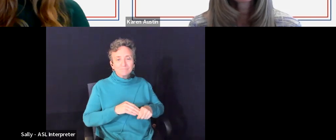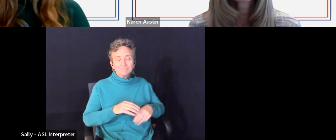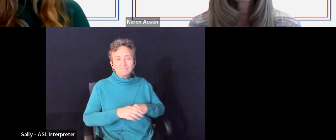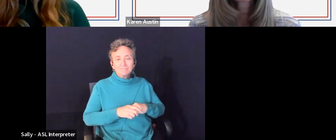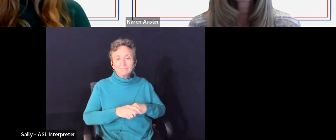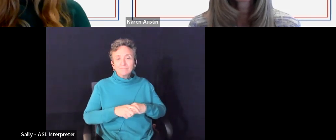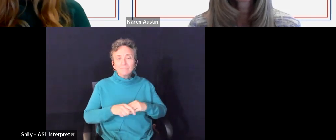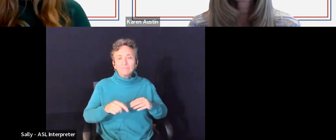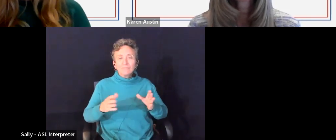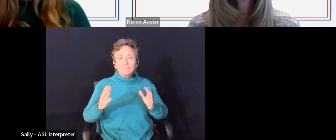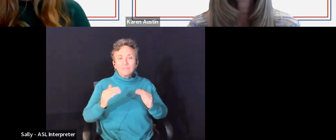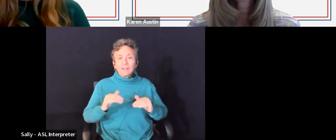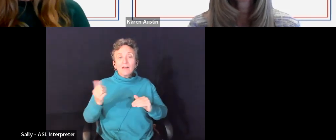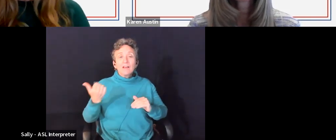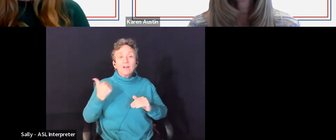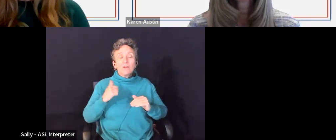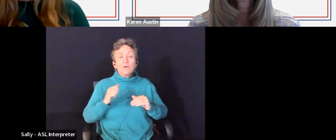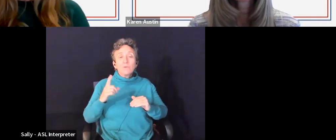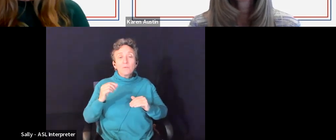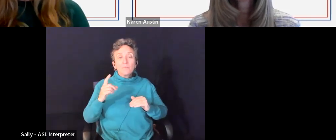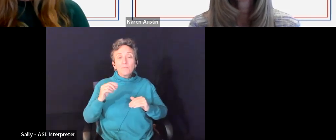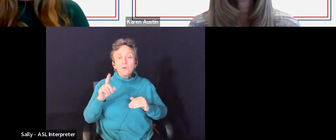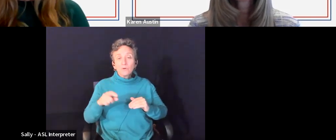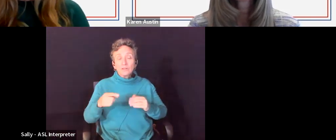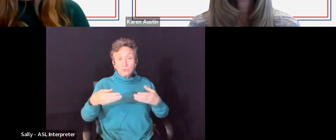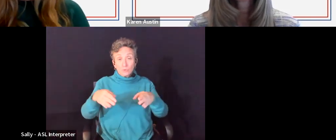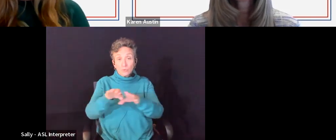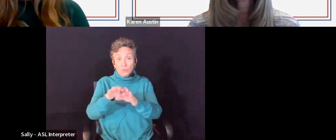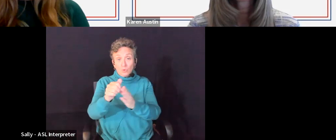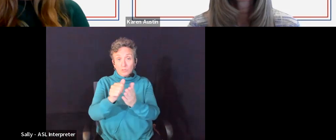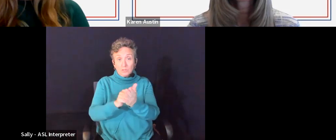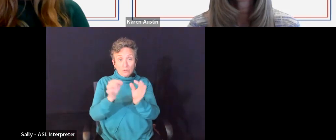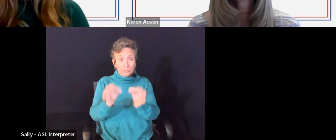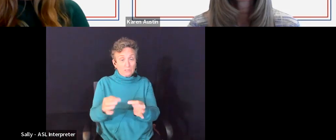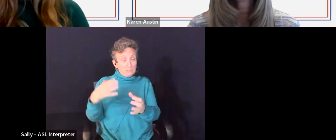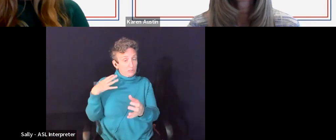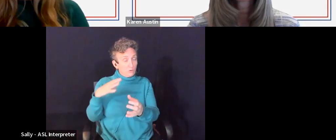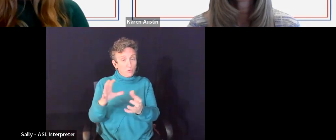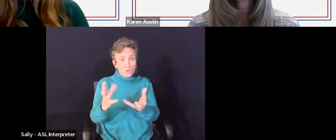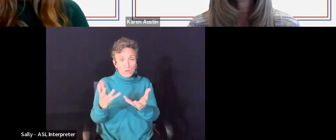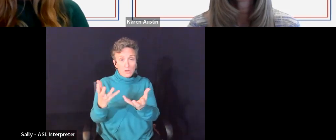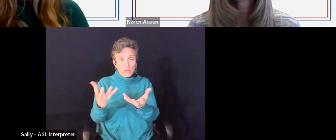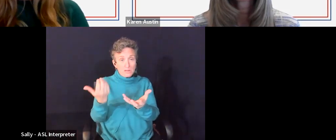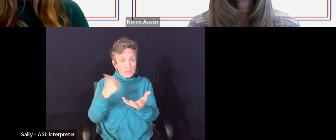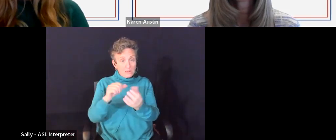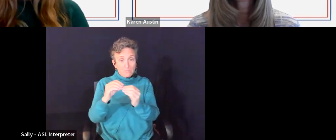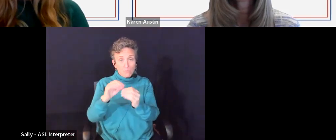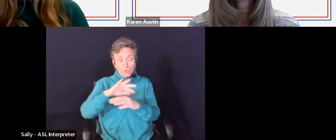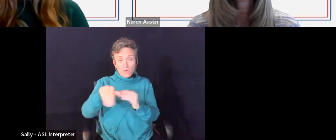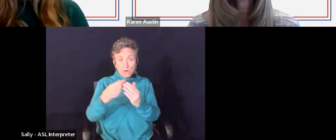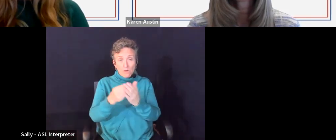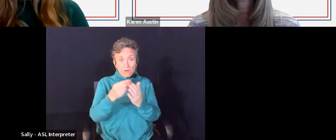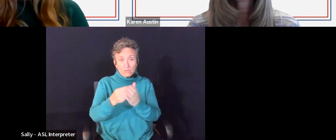Okay. Another question on closing it. So if you do decide you do not want an IAble account and you close it, all the funds have to be used